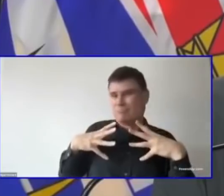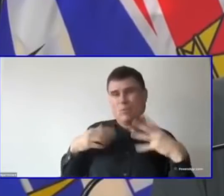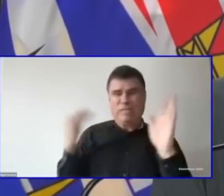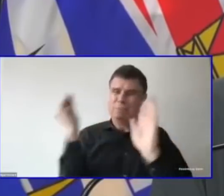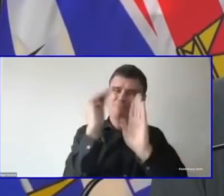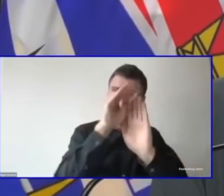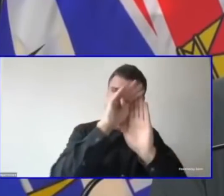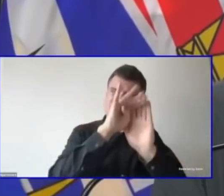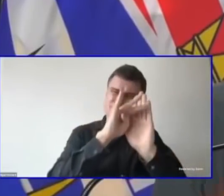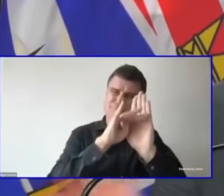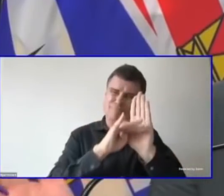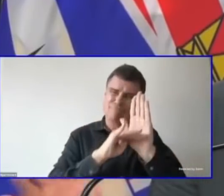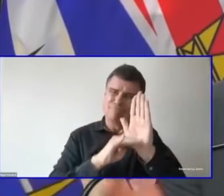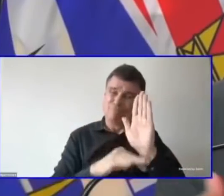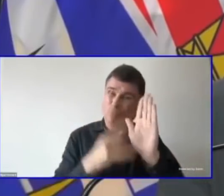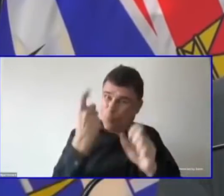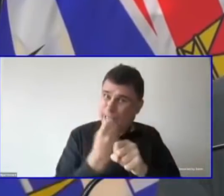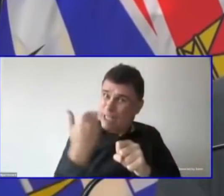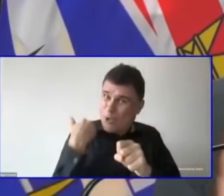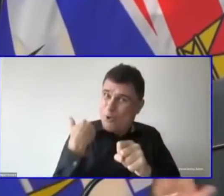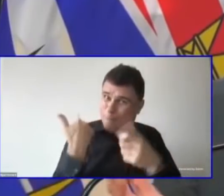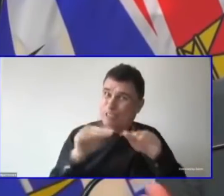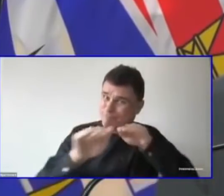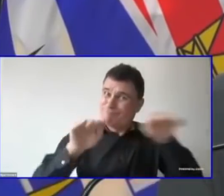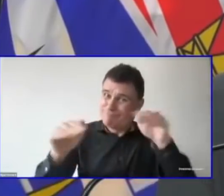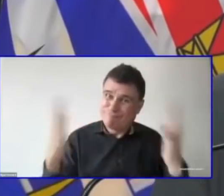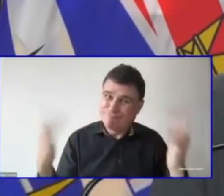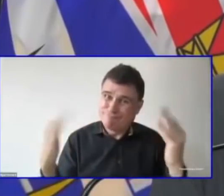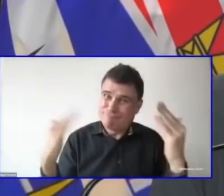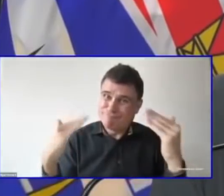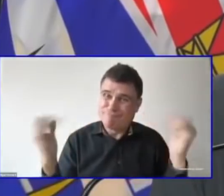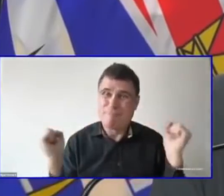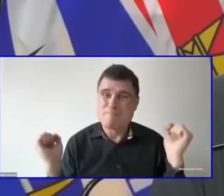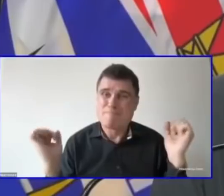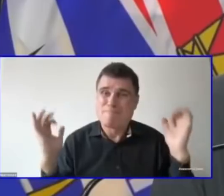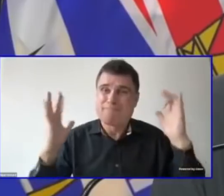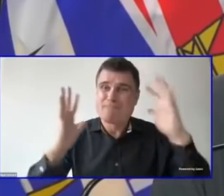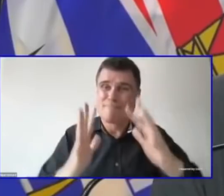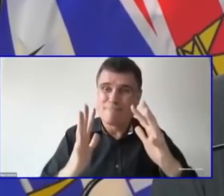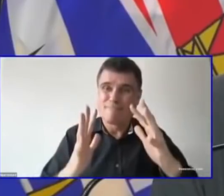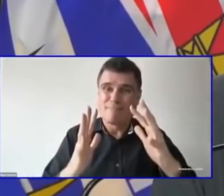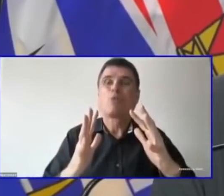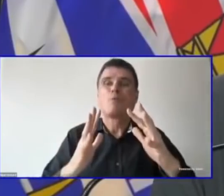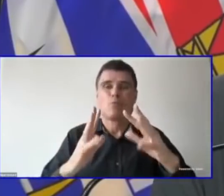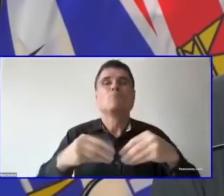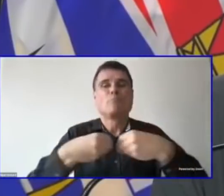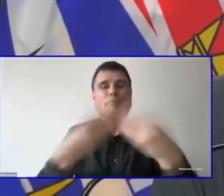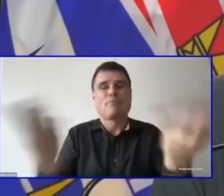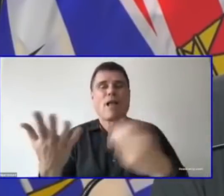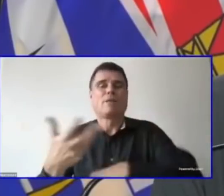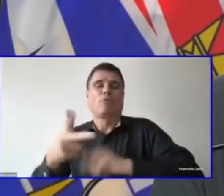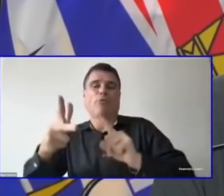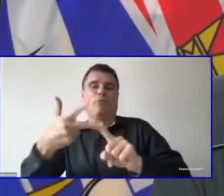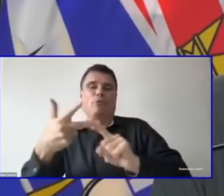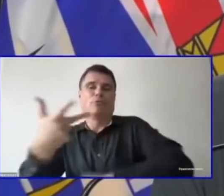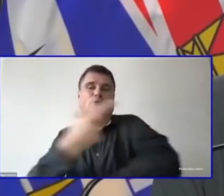dramatically some time ago, and we're pulling people back in to support the latest booster efforts